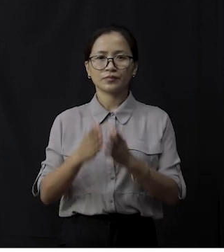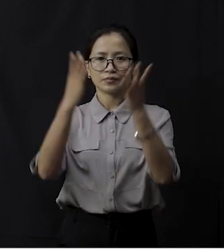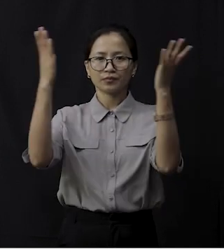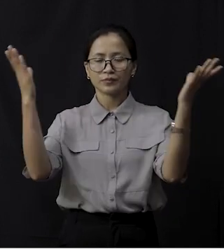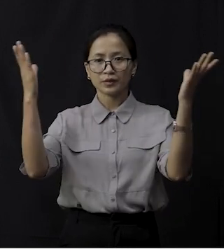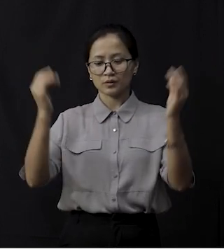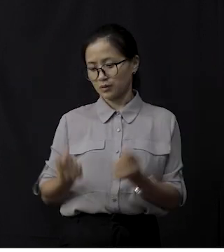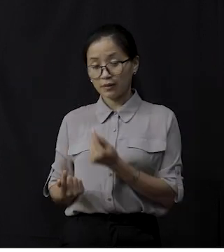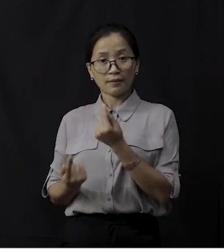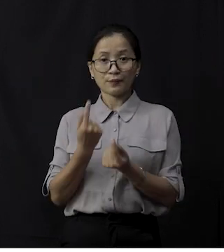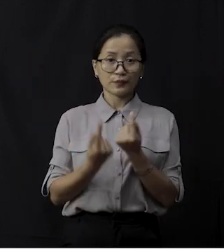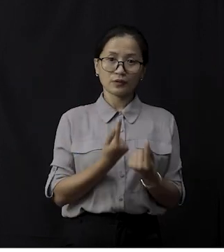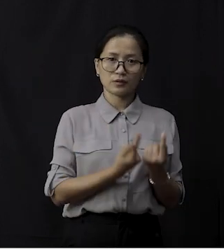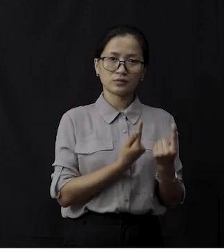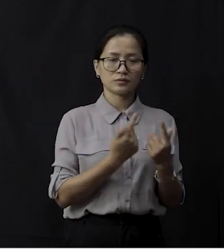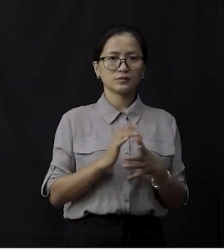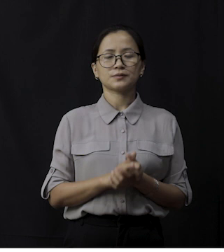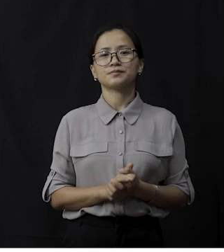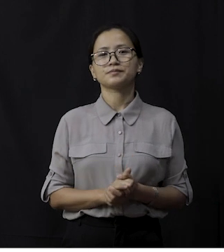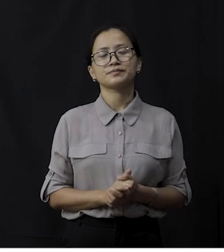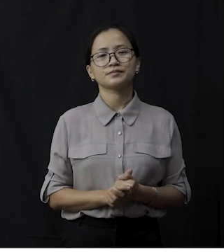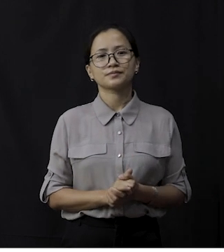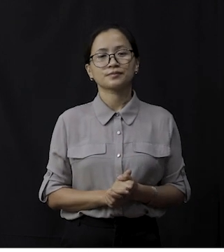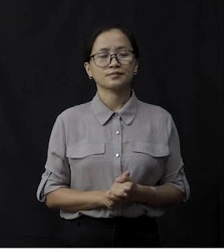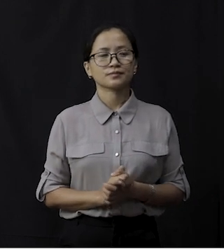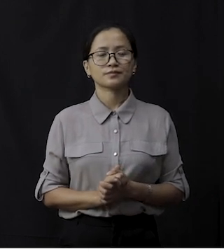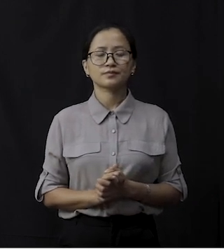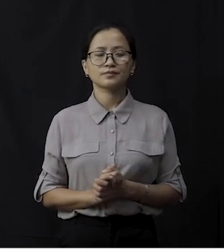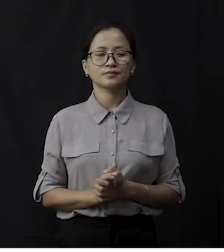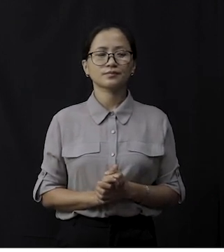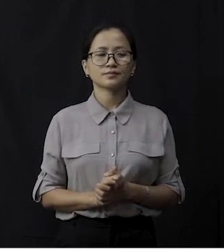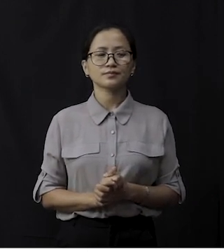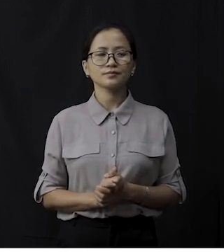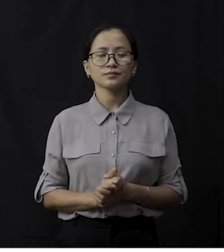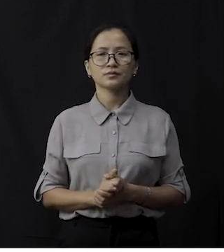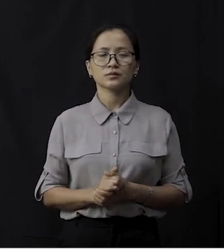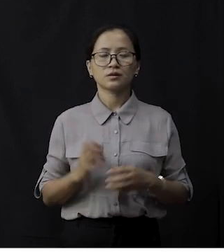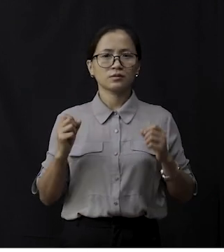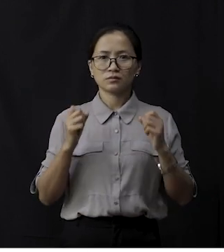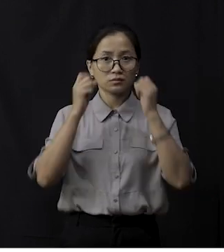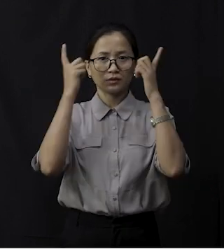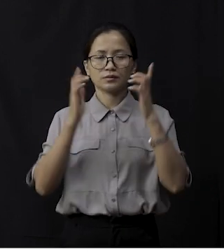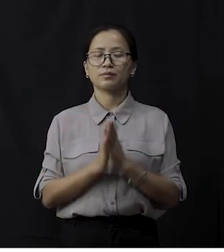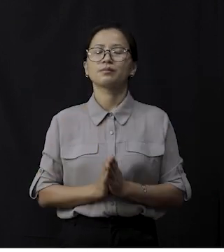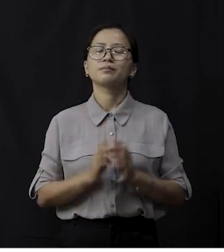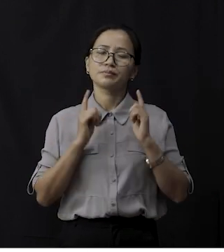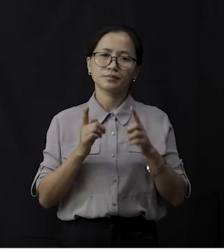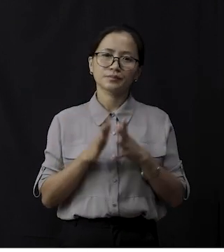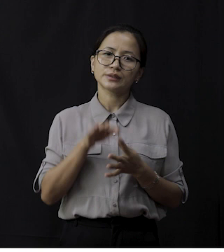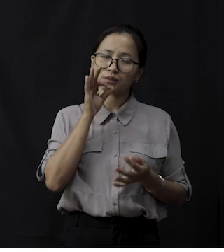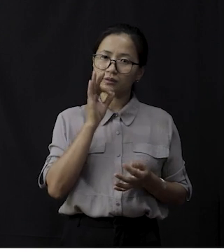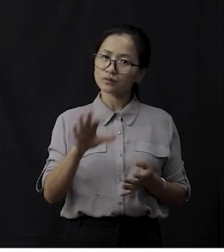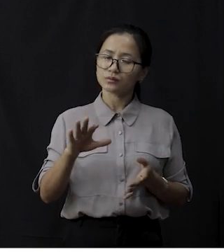trees, from plants. Right, yes. Very surprising, but it is true. Medicines